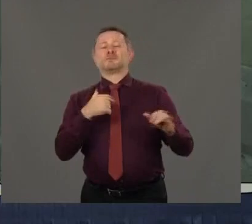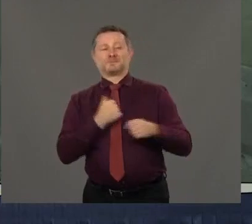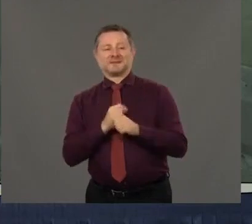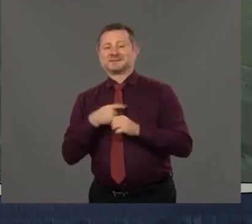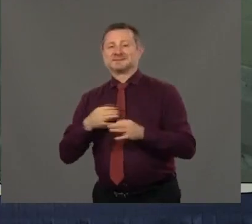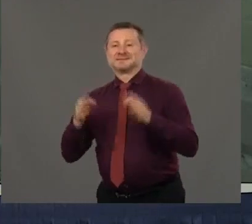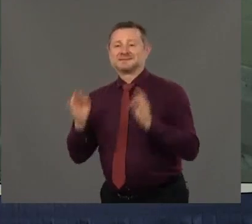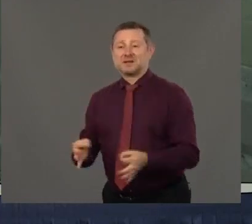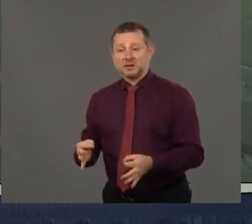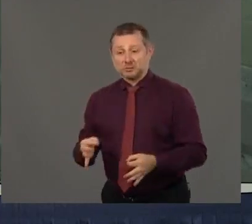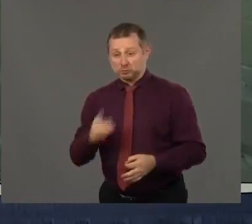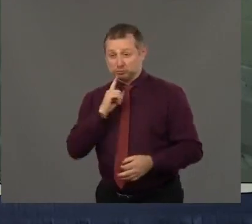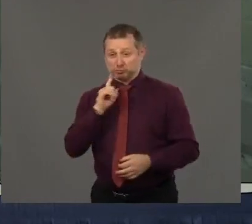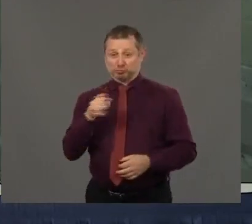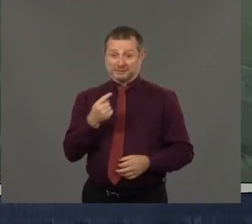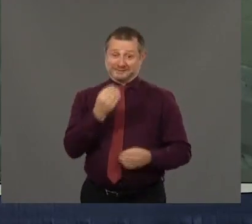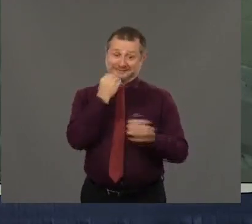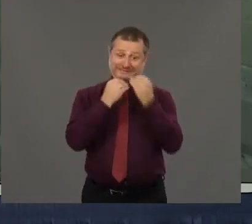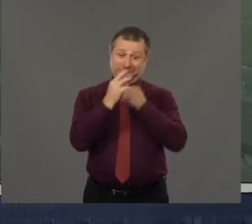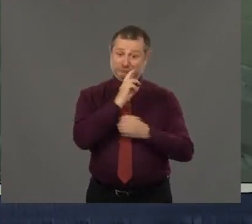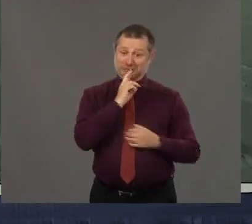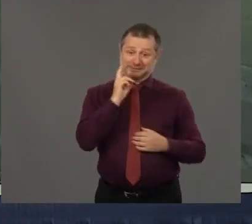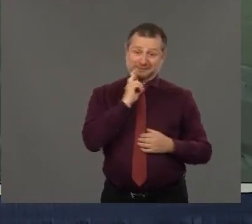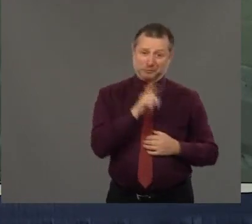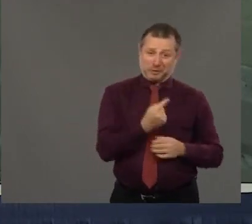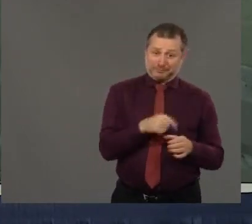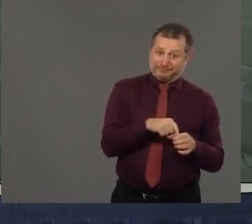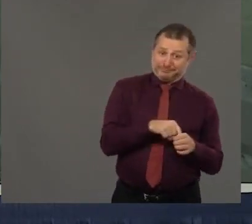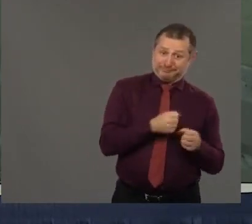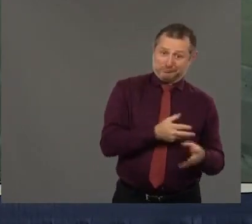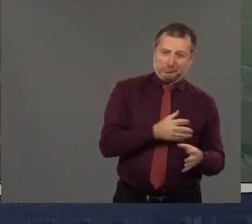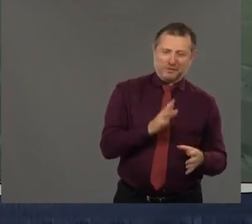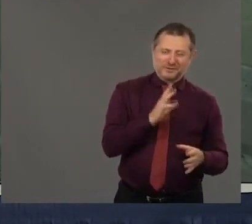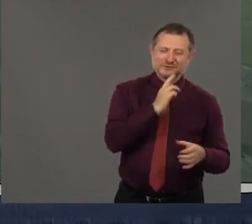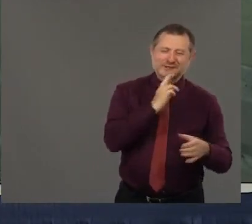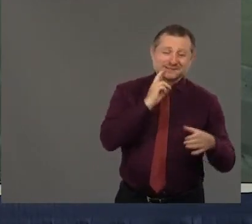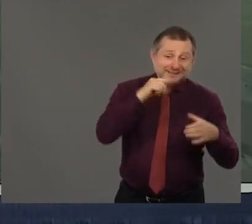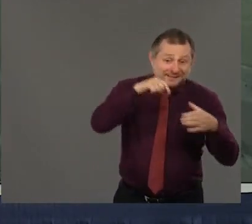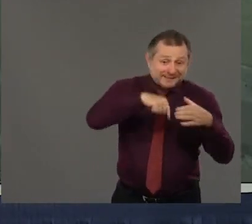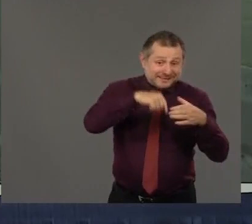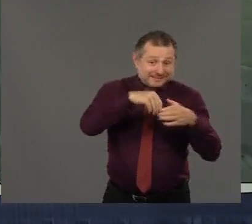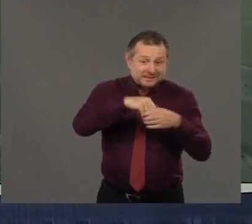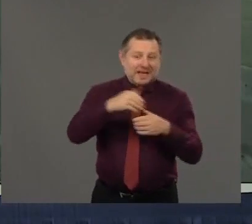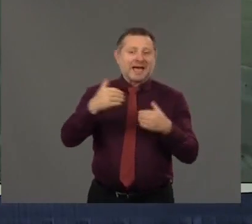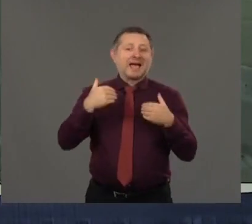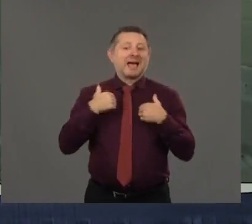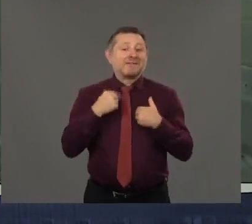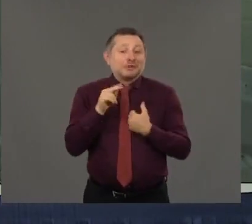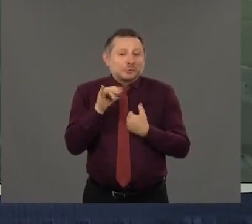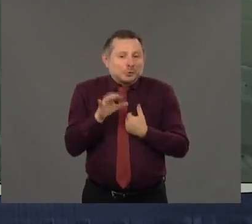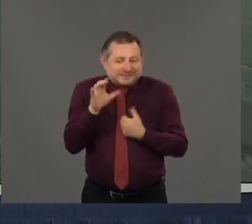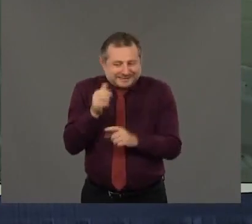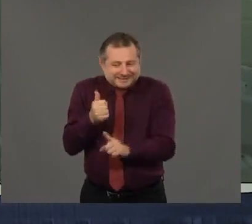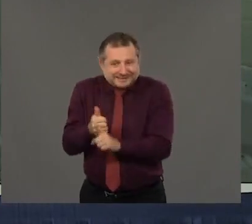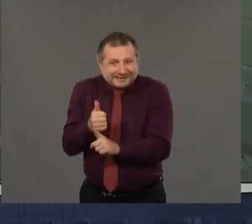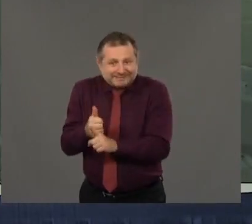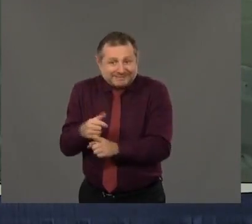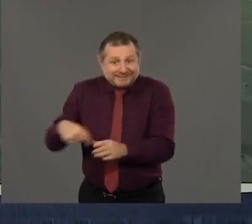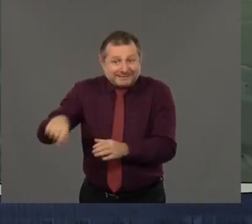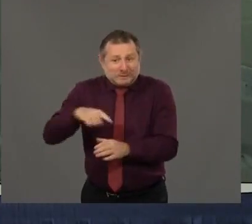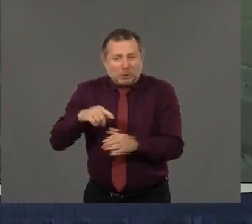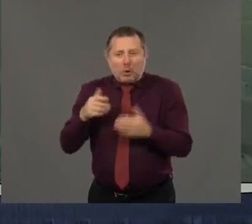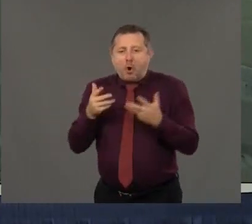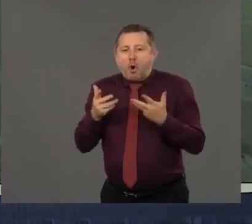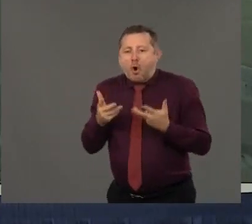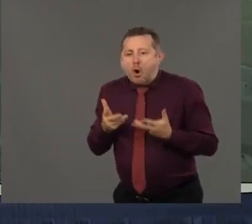dining alone. It's indoor dining in New York City, where you already